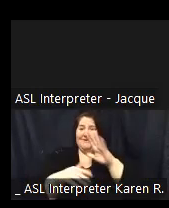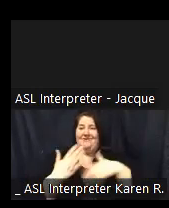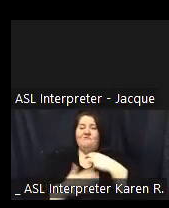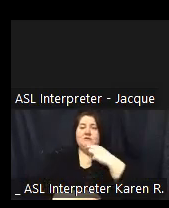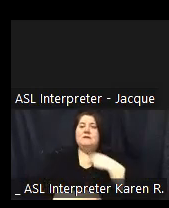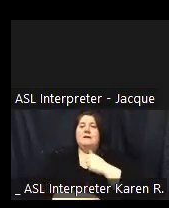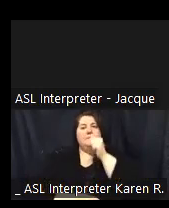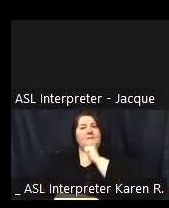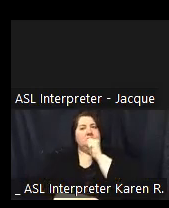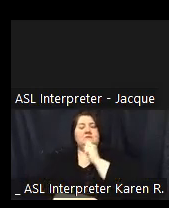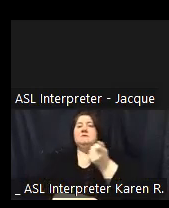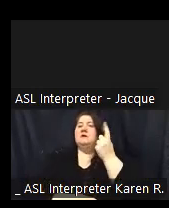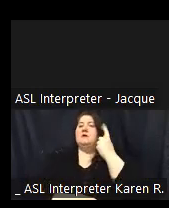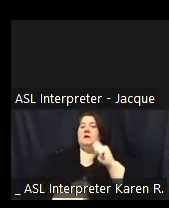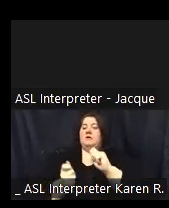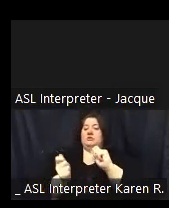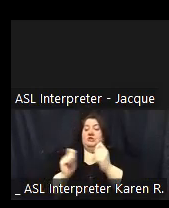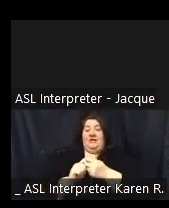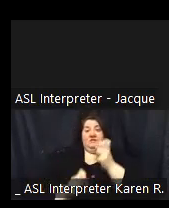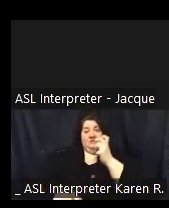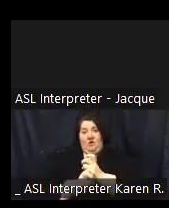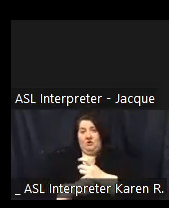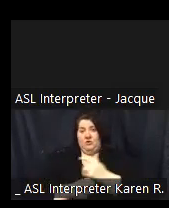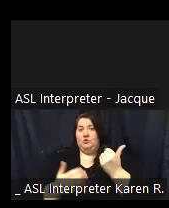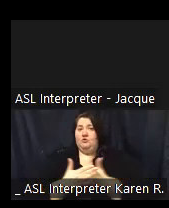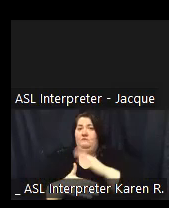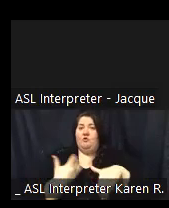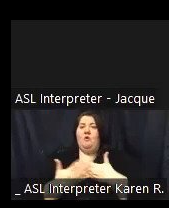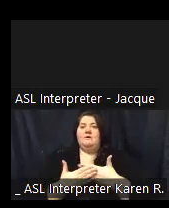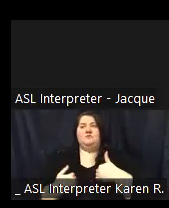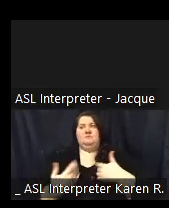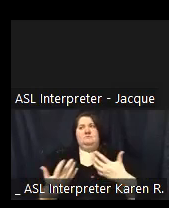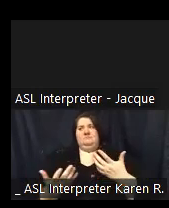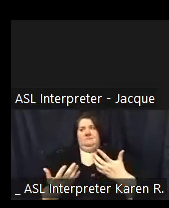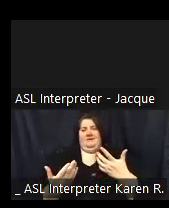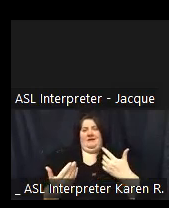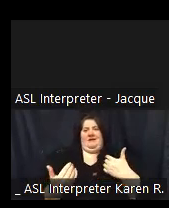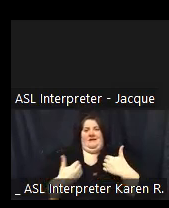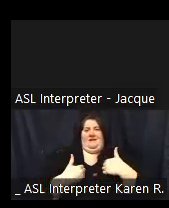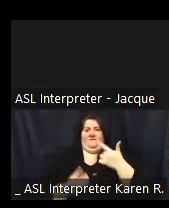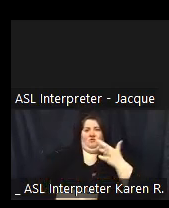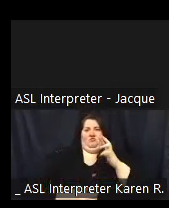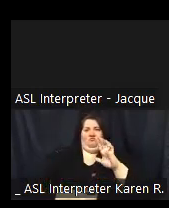is difficult. This is new for all of us. So having grace with one another will be key.